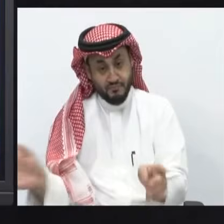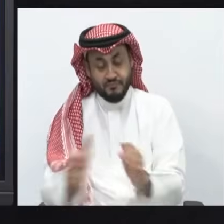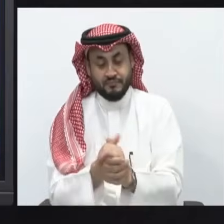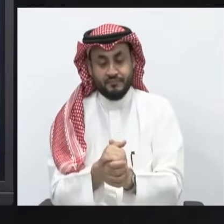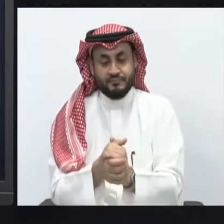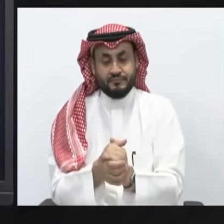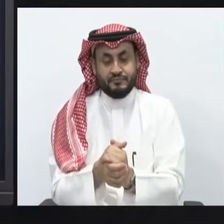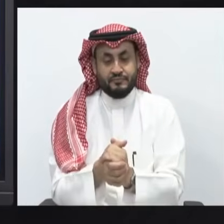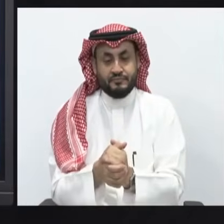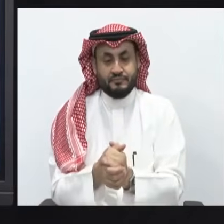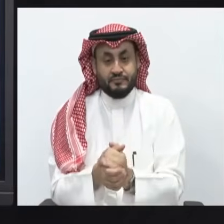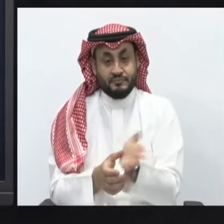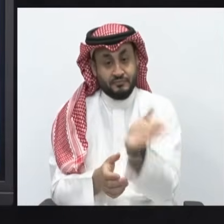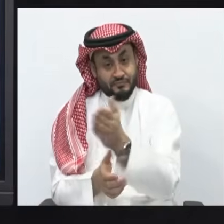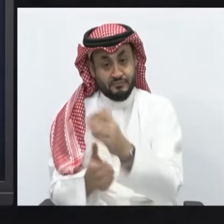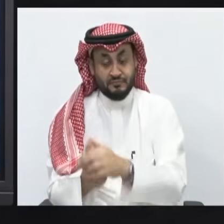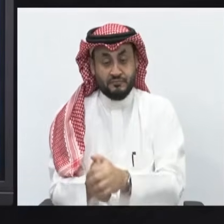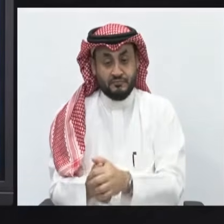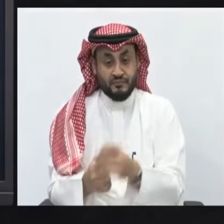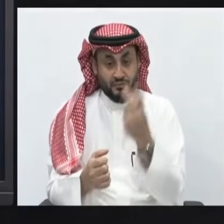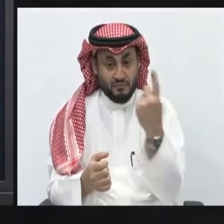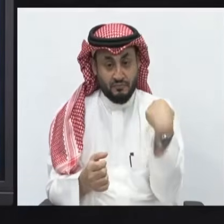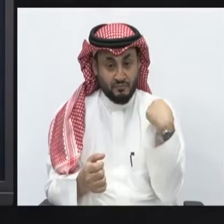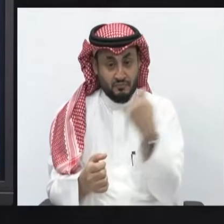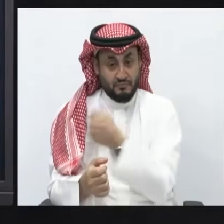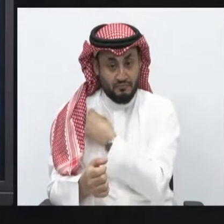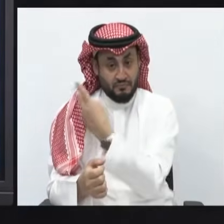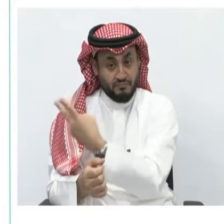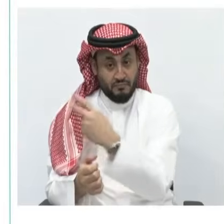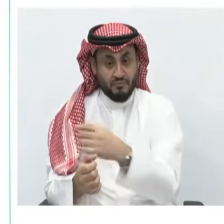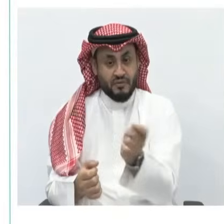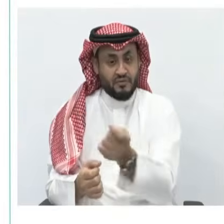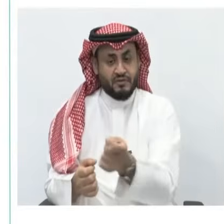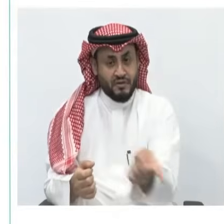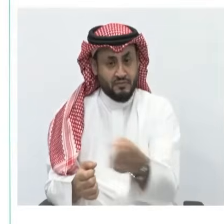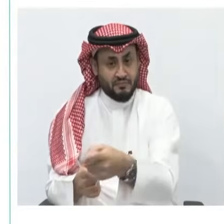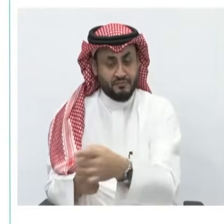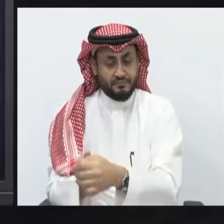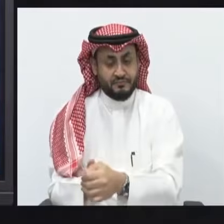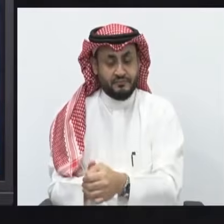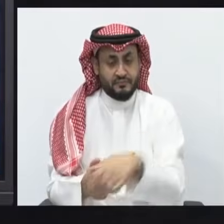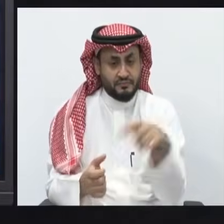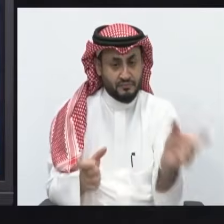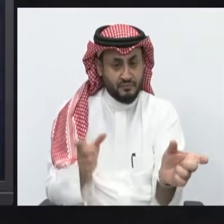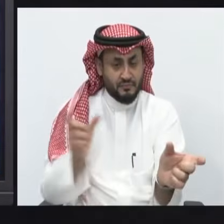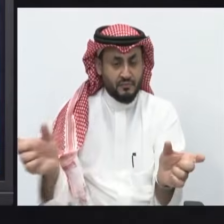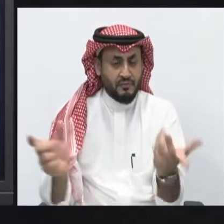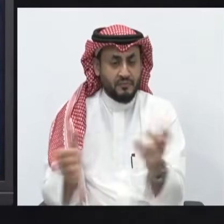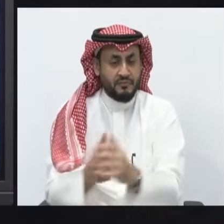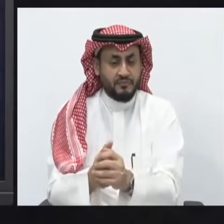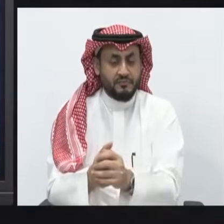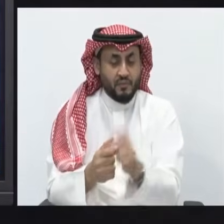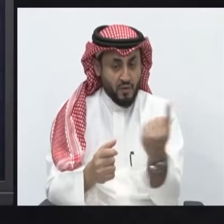Yes? Yes, it is 1, 2. Perfect. Okay. So should I put shoulders here in